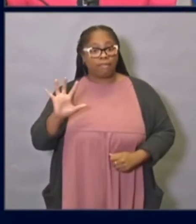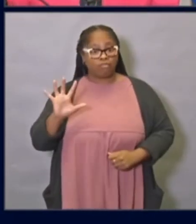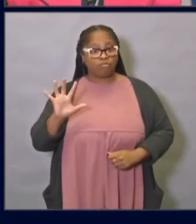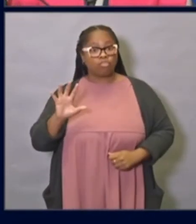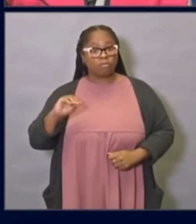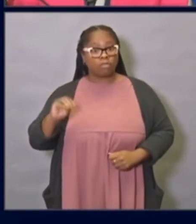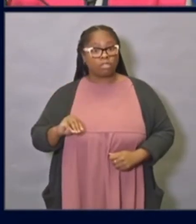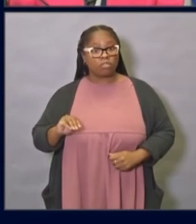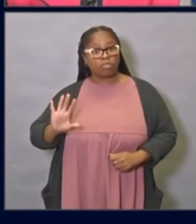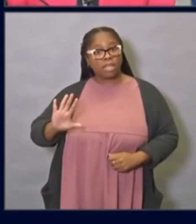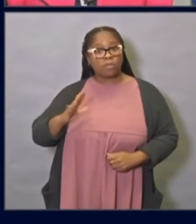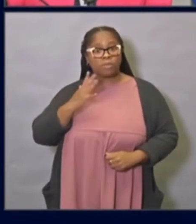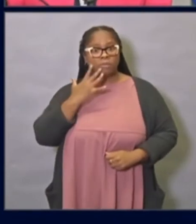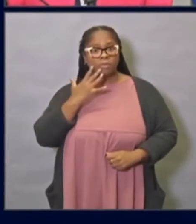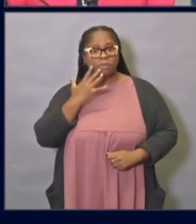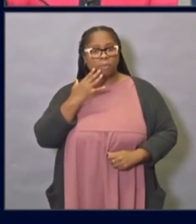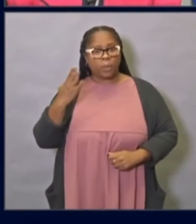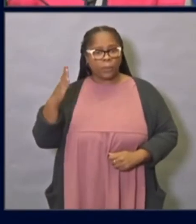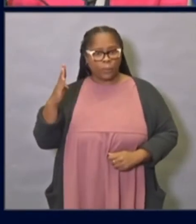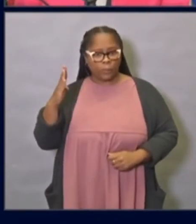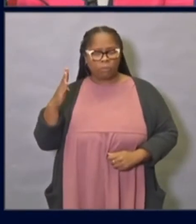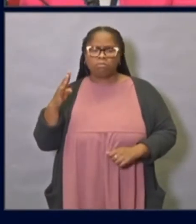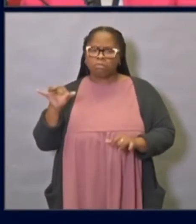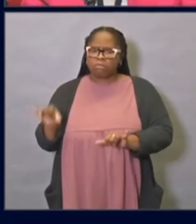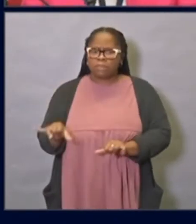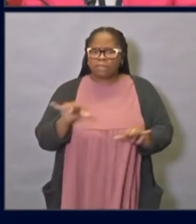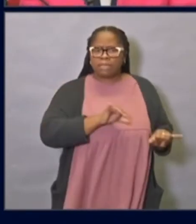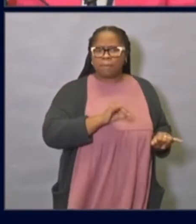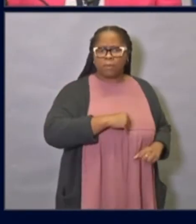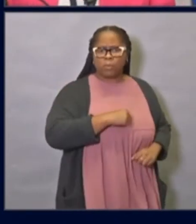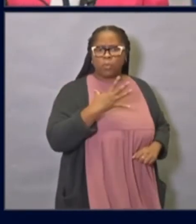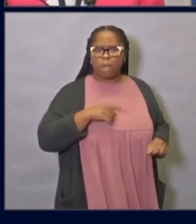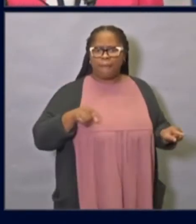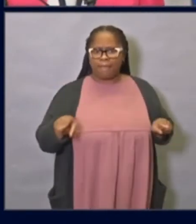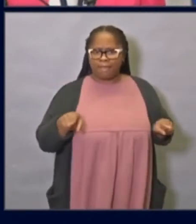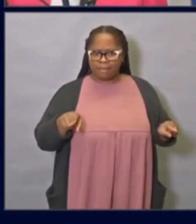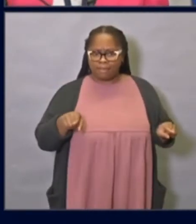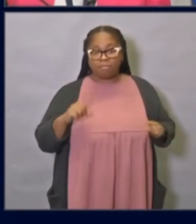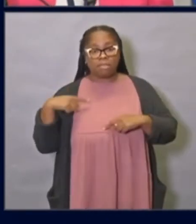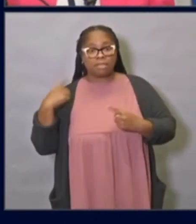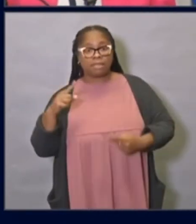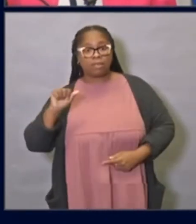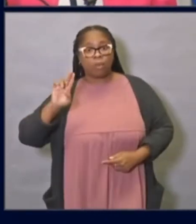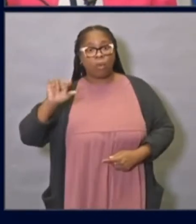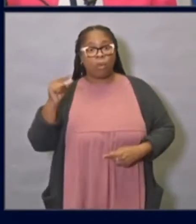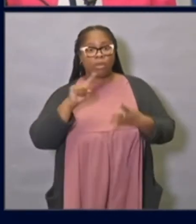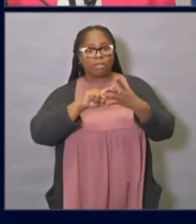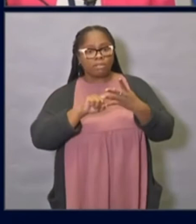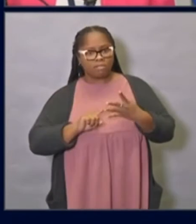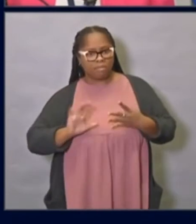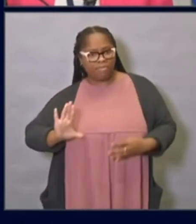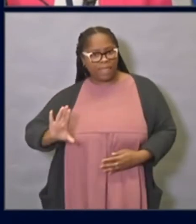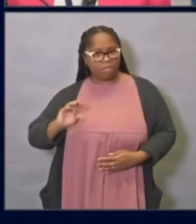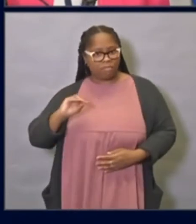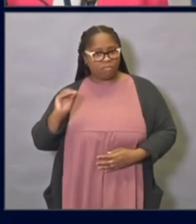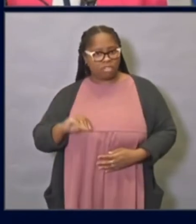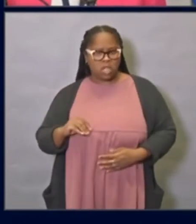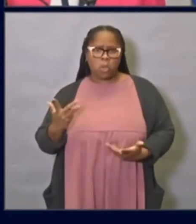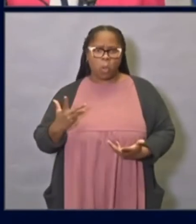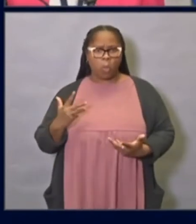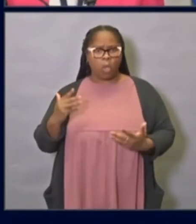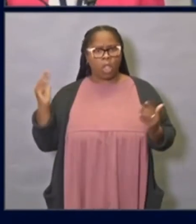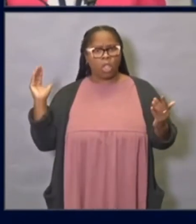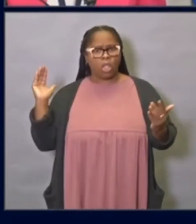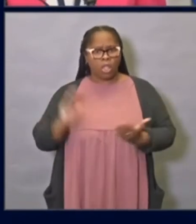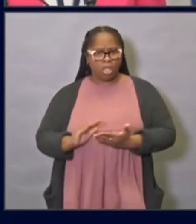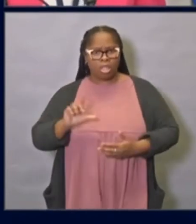have experienced hospitalizations that are similar to white residents, and since mid-August have had rates that are lower than all other